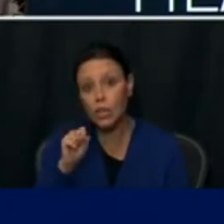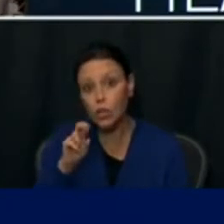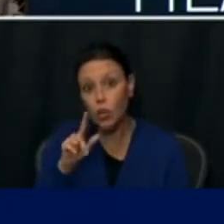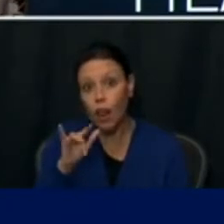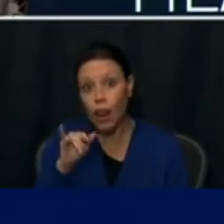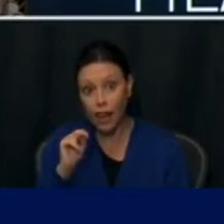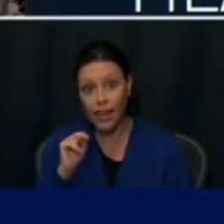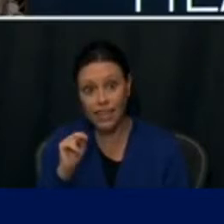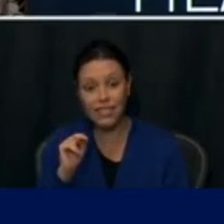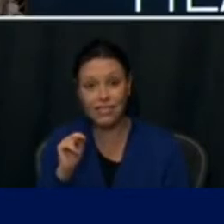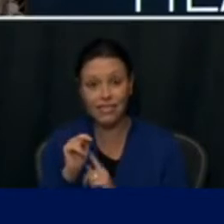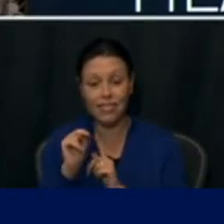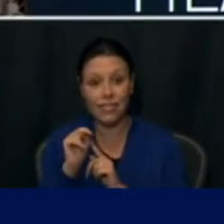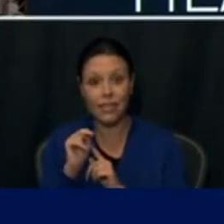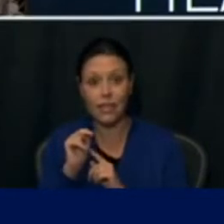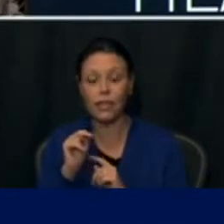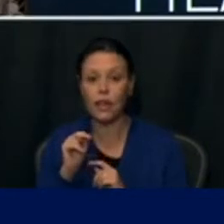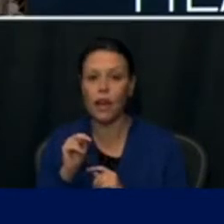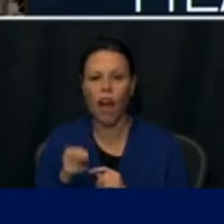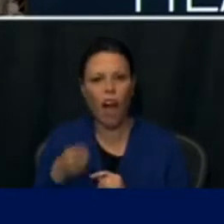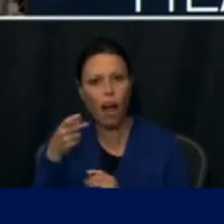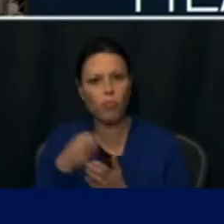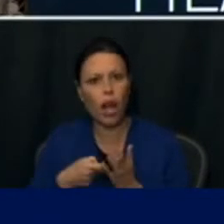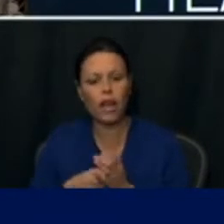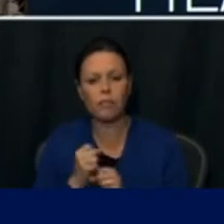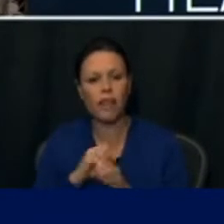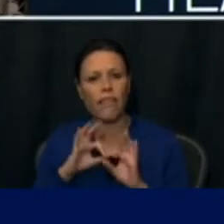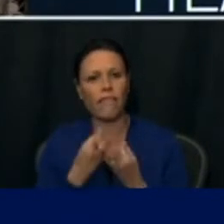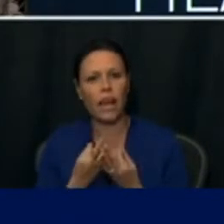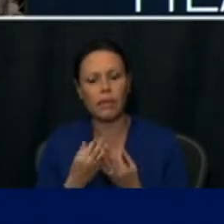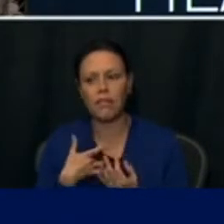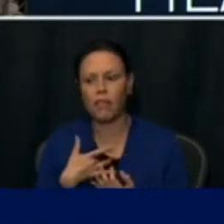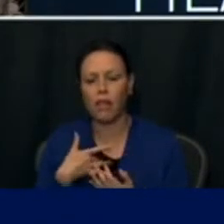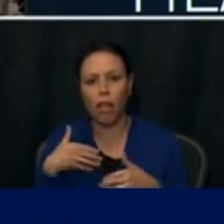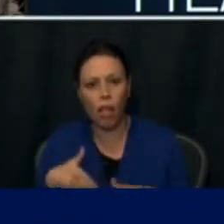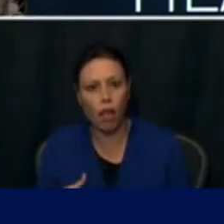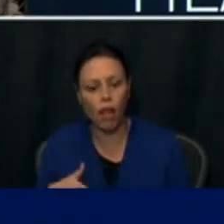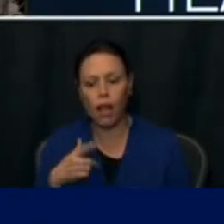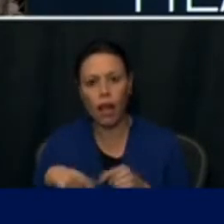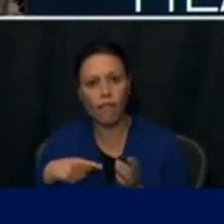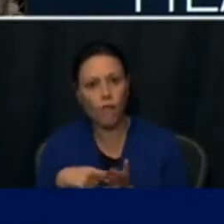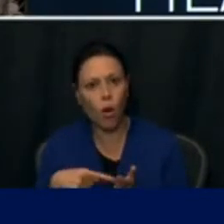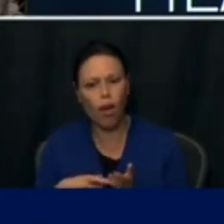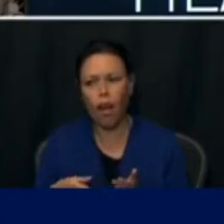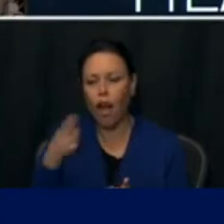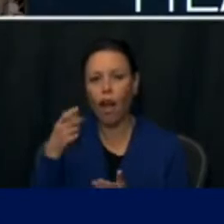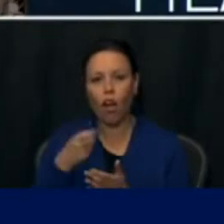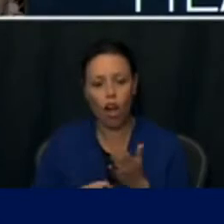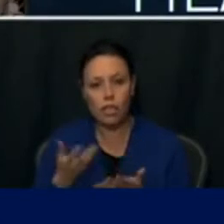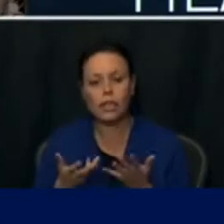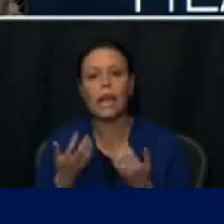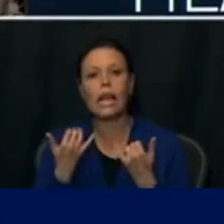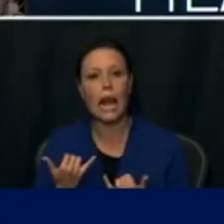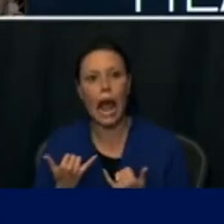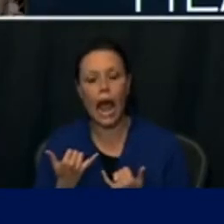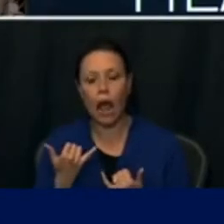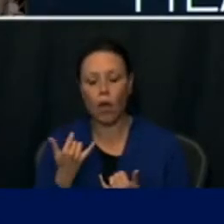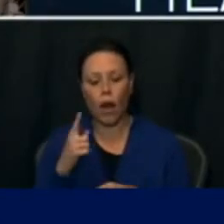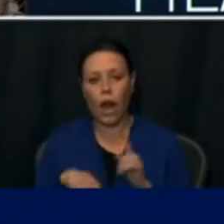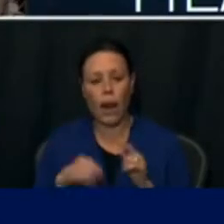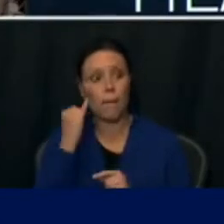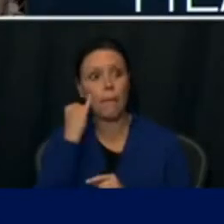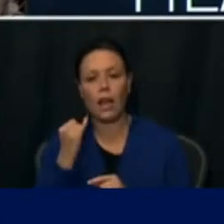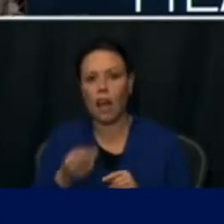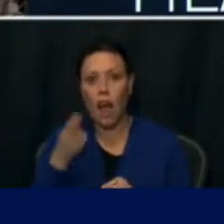was destroying lives and destroying families because the cost was so high and now it's uh at a level that nobody can even